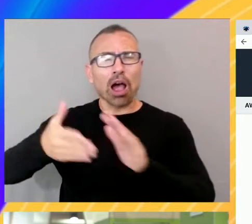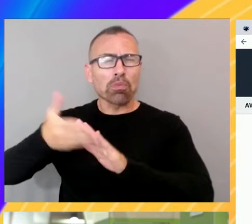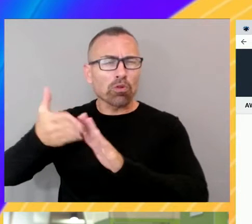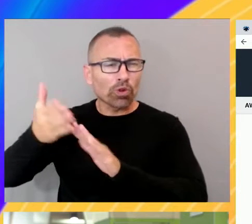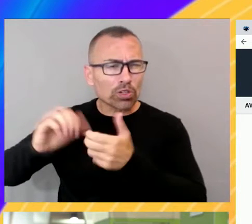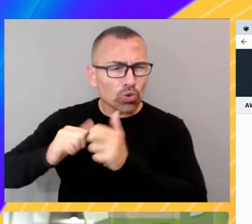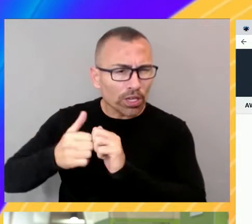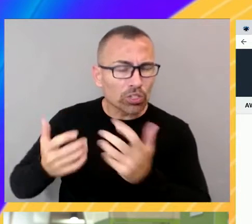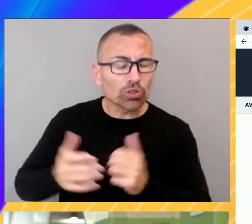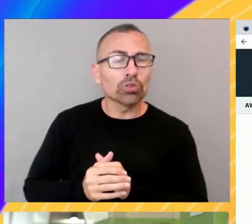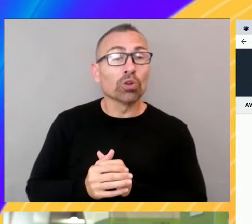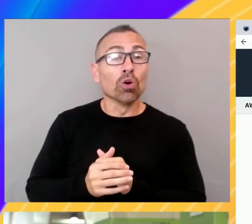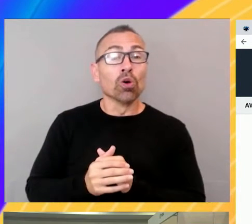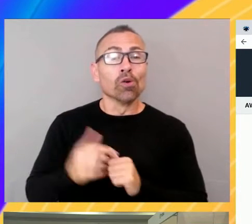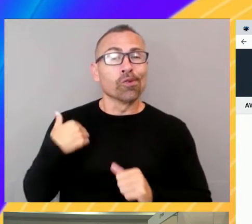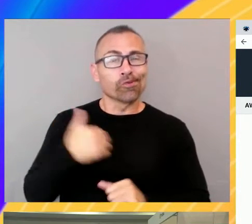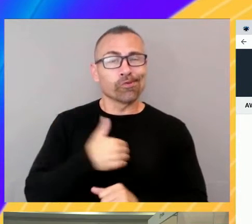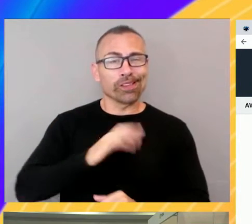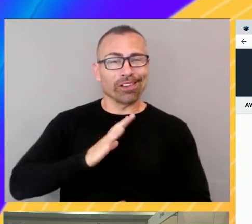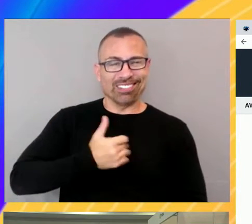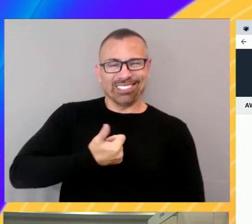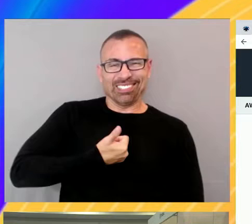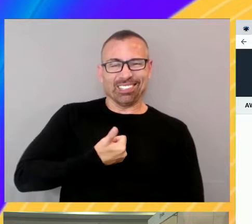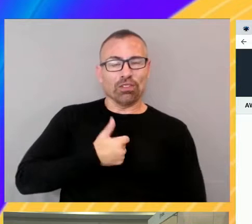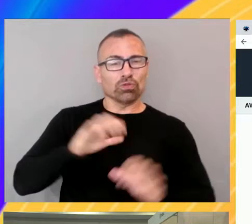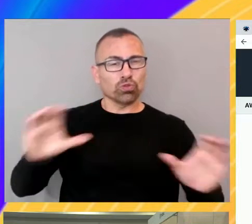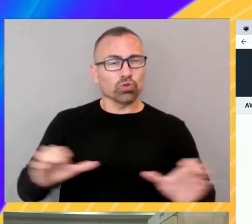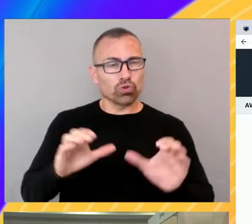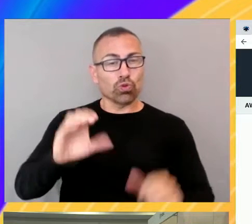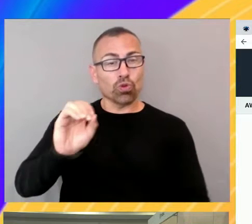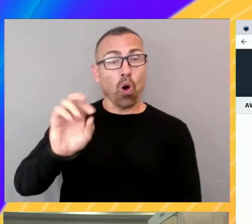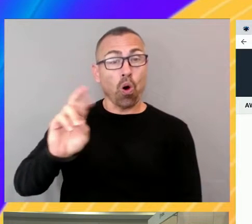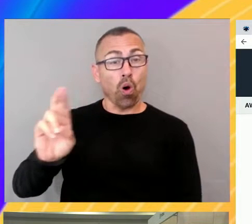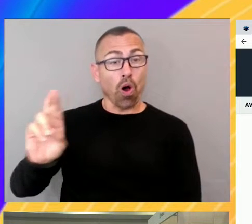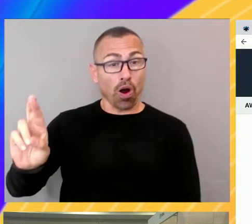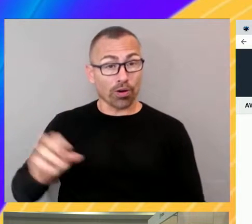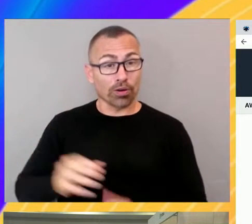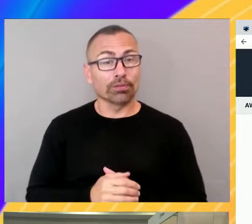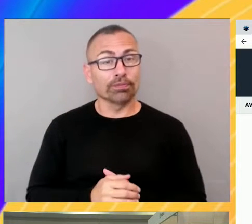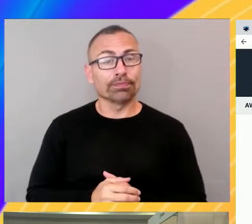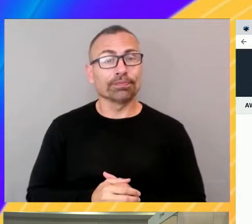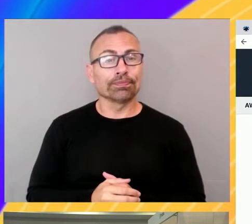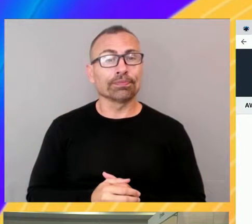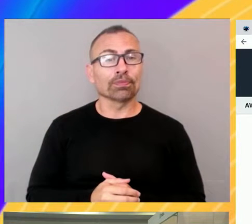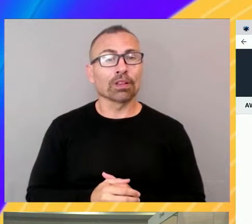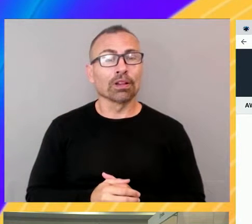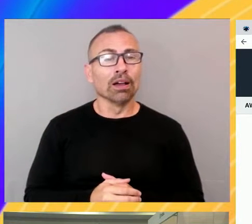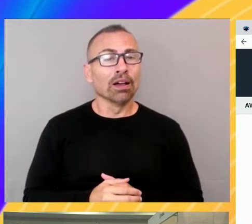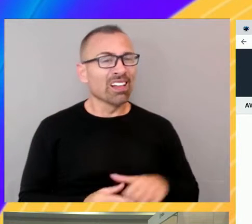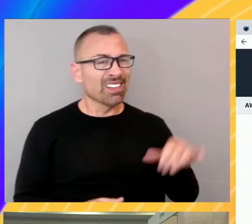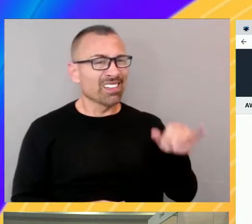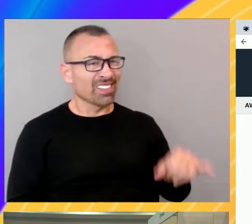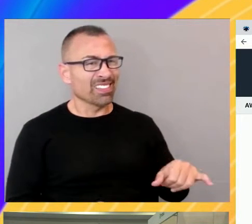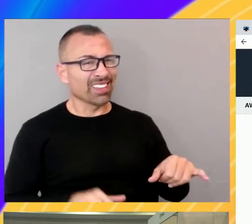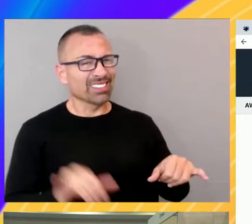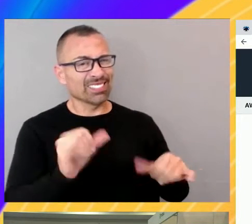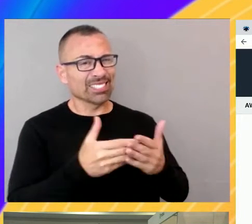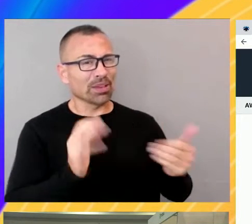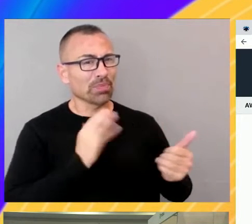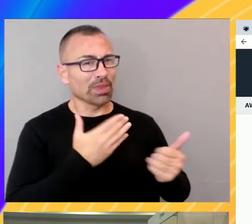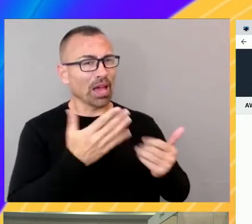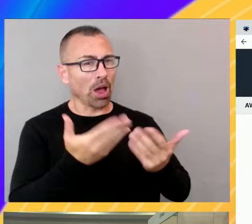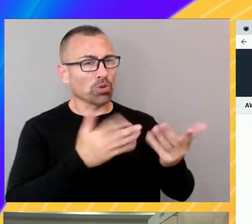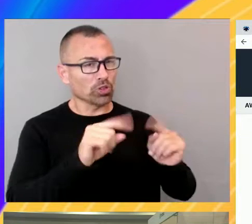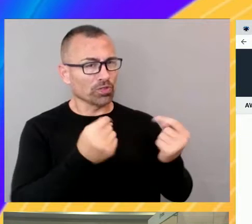do it. And that's basically the same type of thing our service teams are doing when we launch a new service. Same exact checklist.